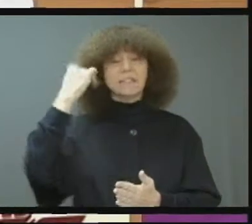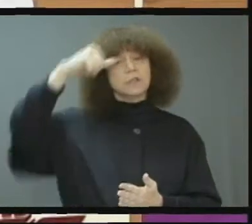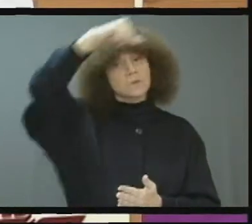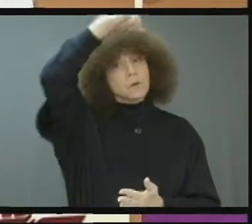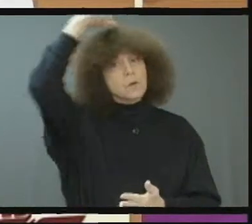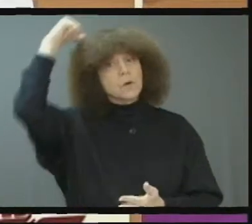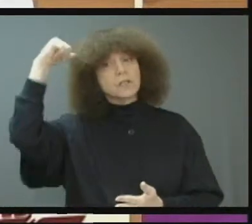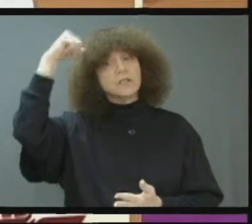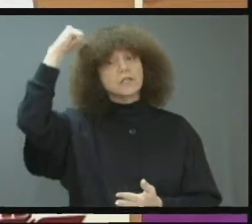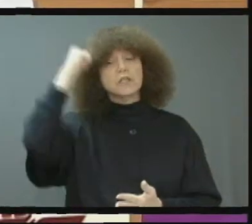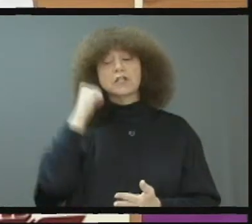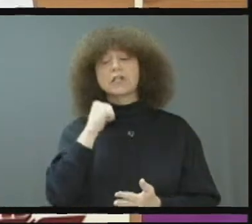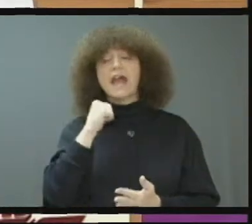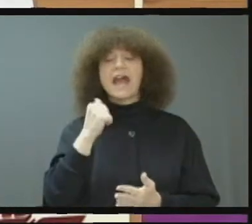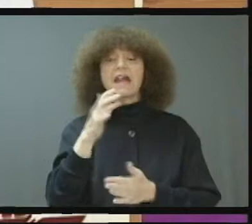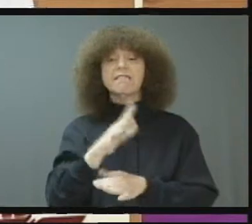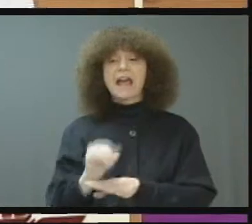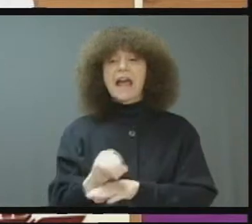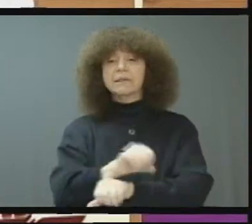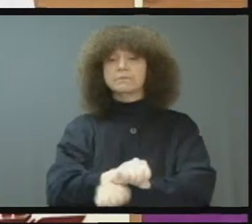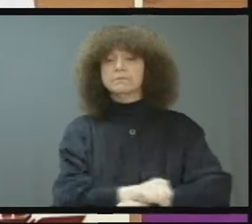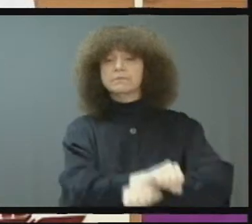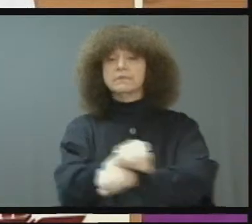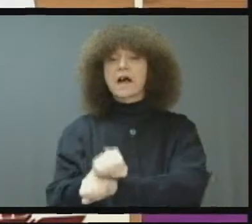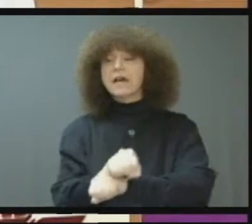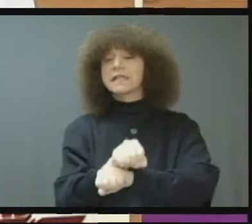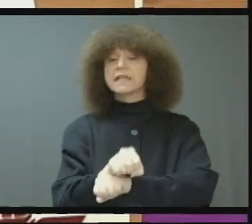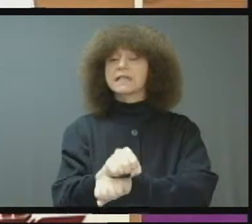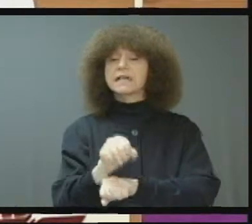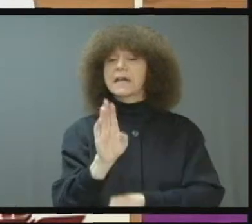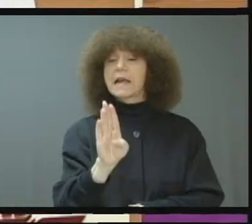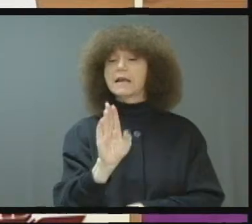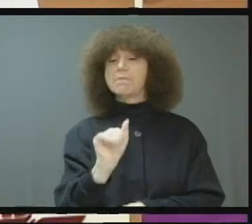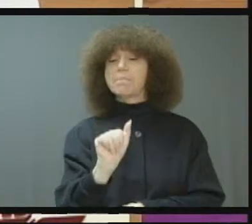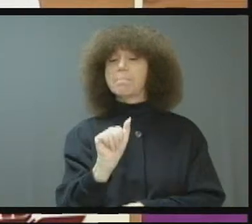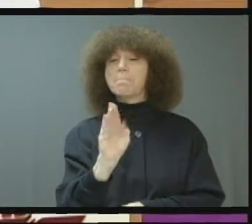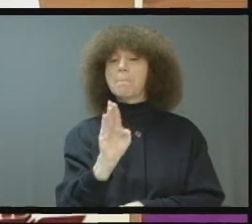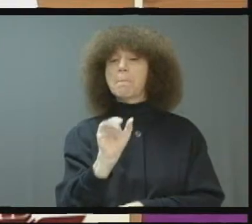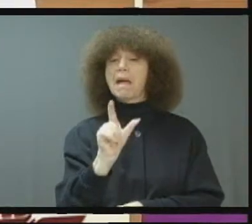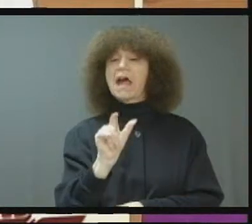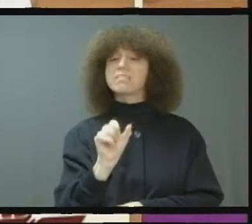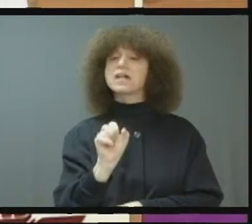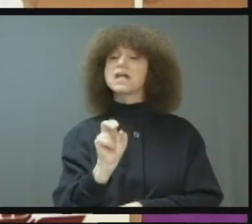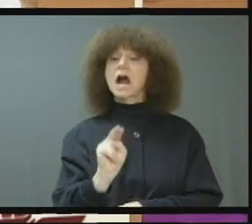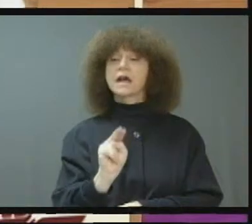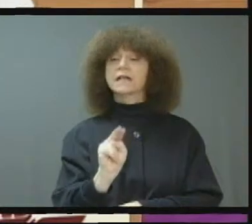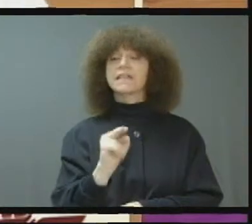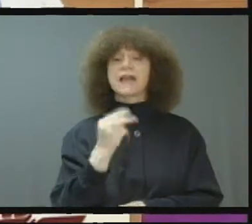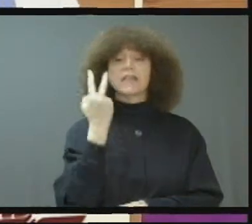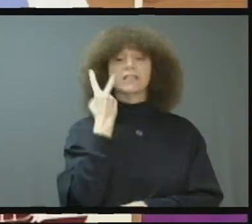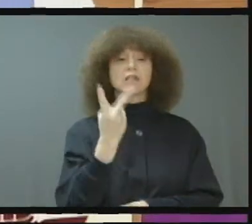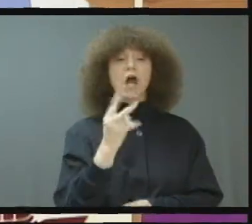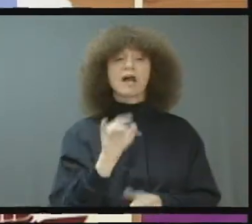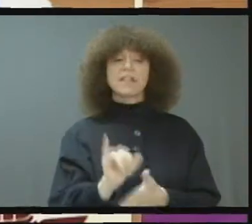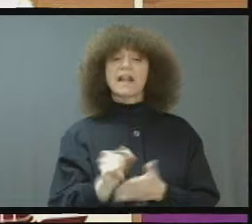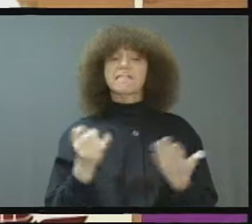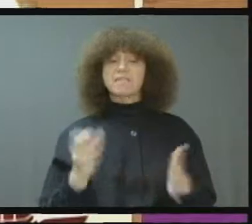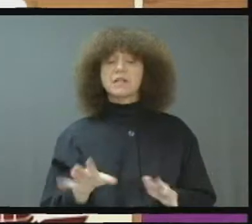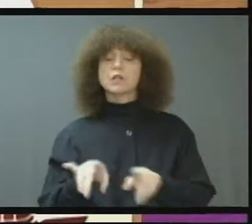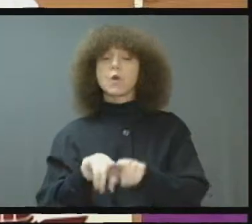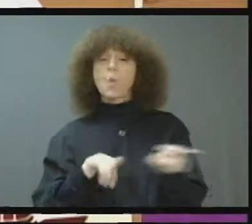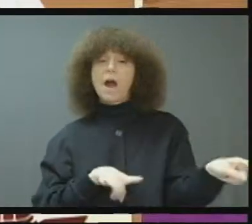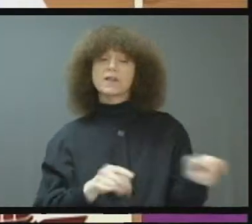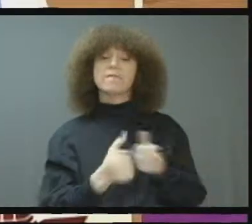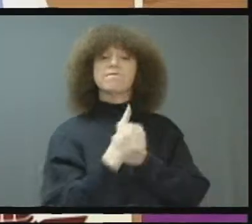in captivity in Babylon. They saw just how far they had wandered from God, and how far their hearts were